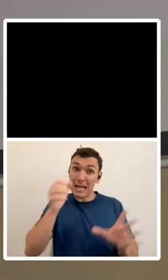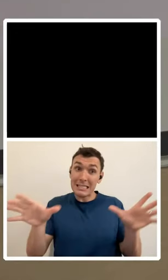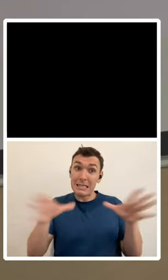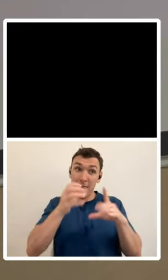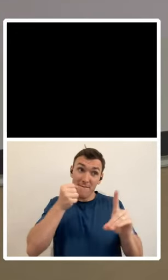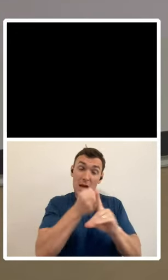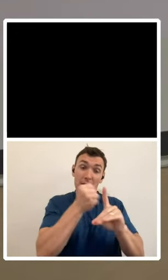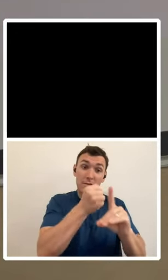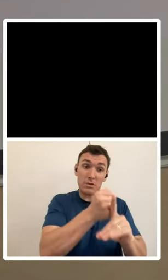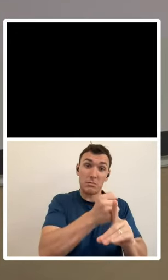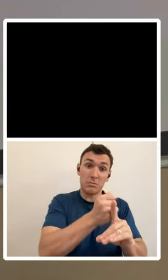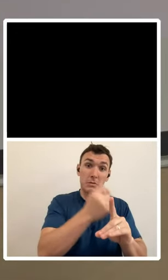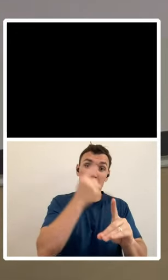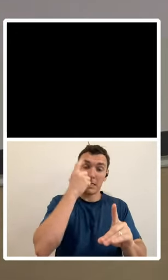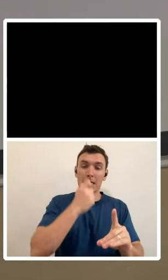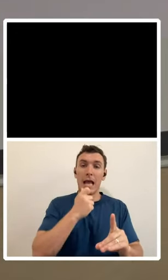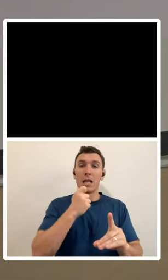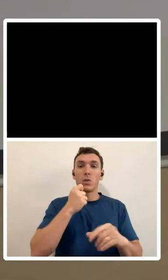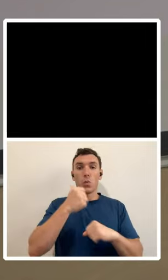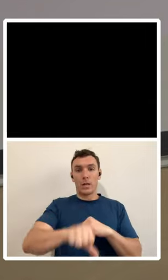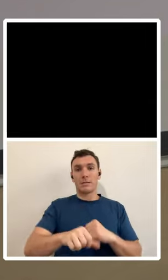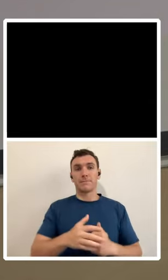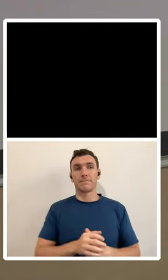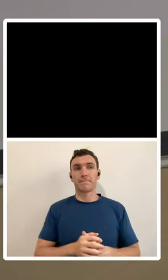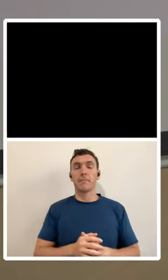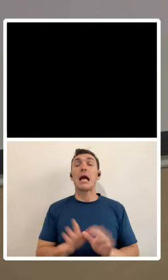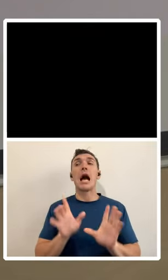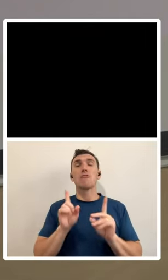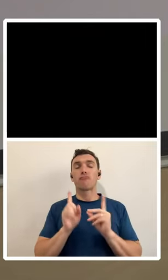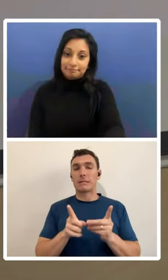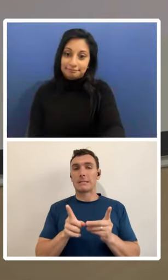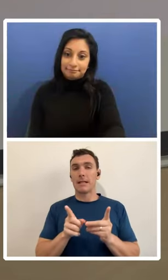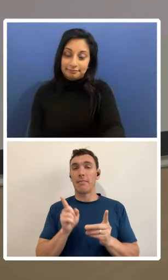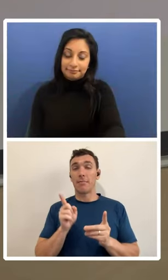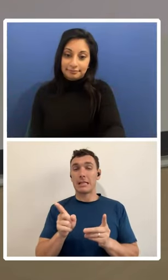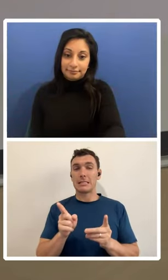disagree. Right? Okay. Because not on the winning thing. Yeah.